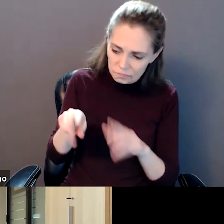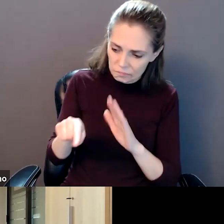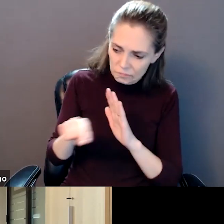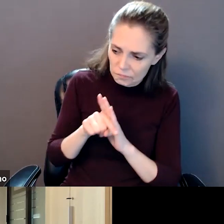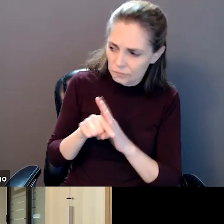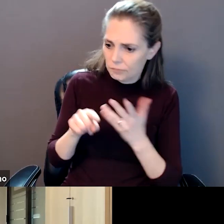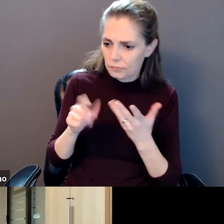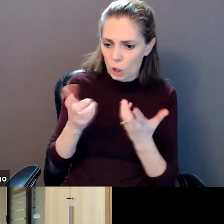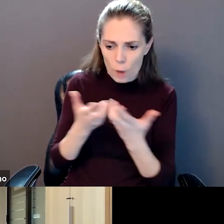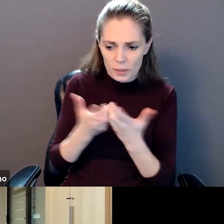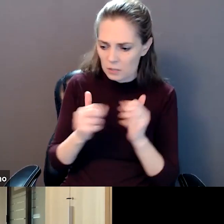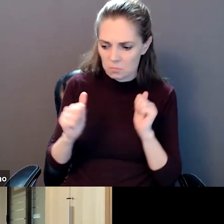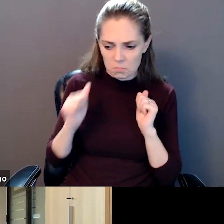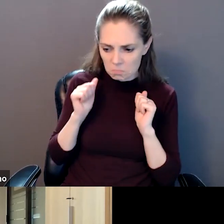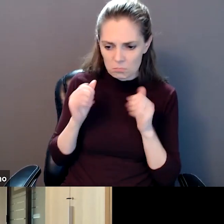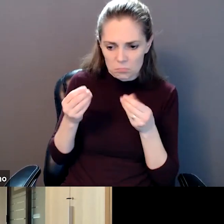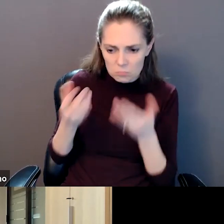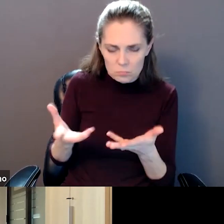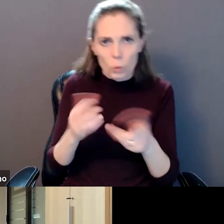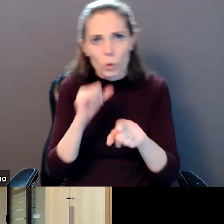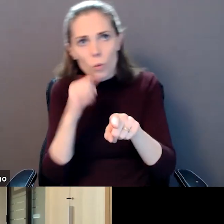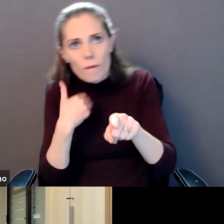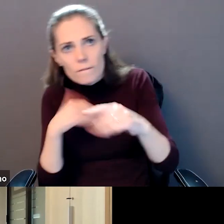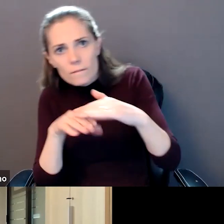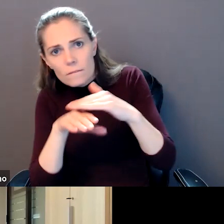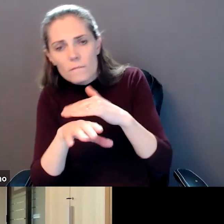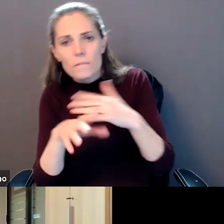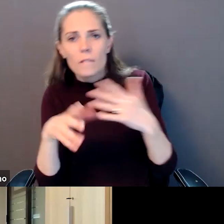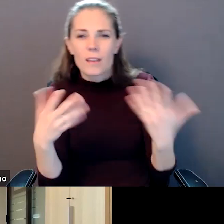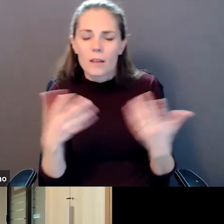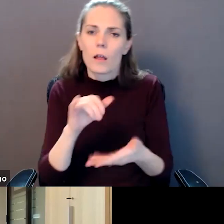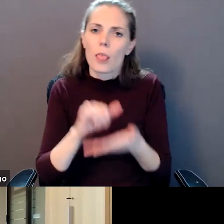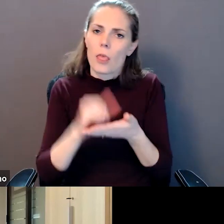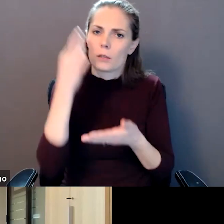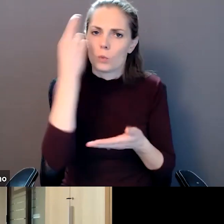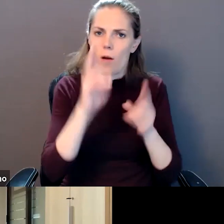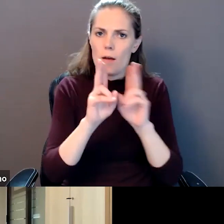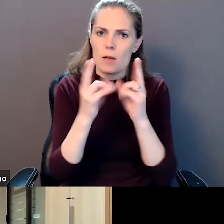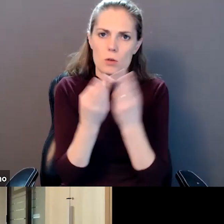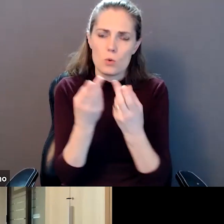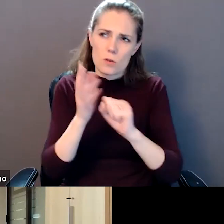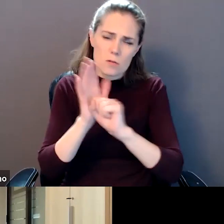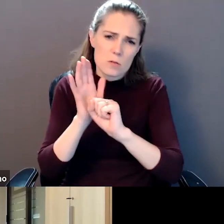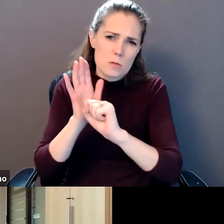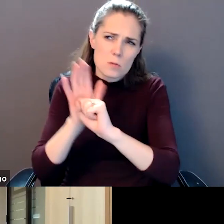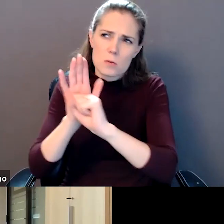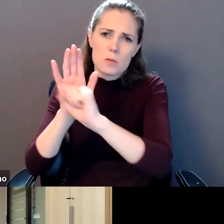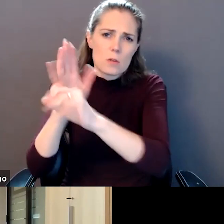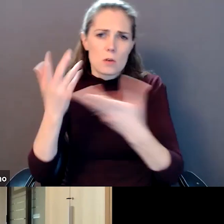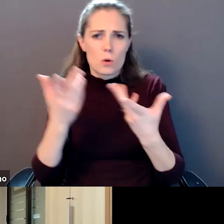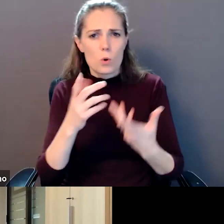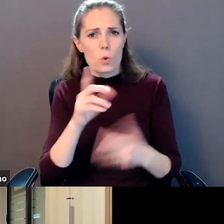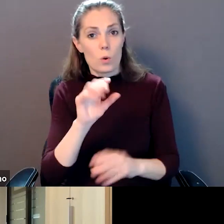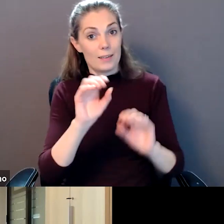that's why trade unions work very hard to dismantle and challenge ableism in all of its forms as a key component of our social justice and solidarity